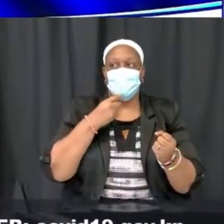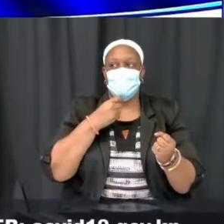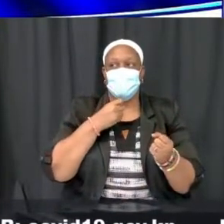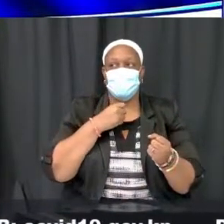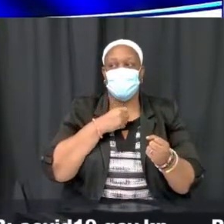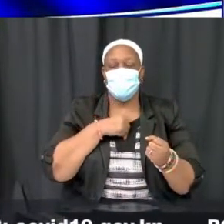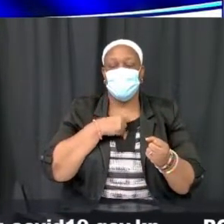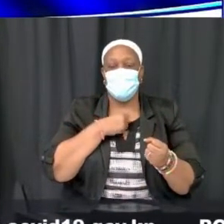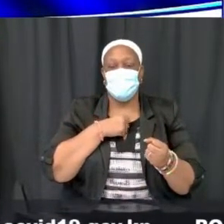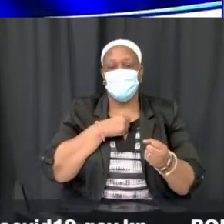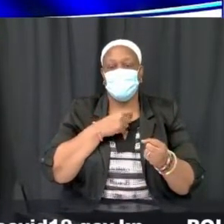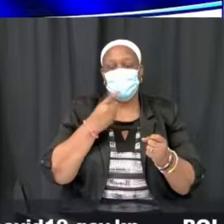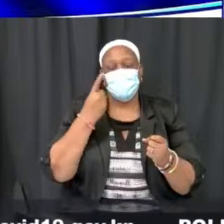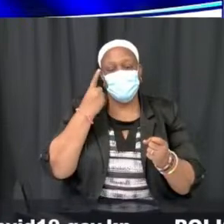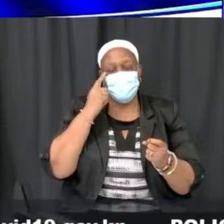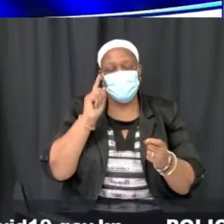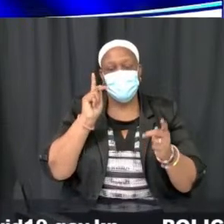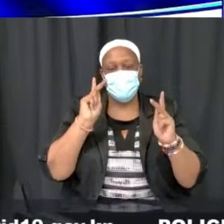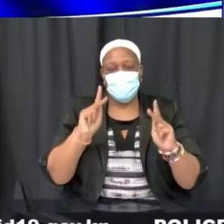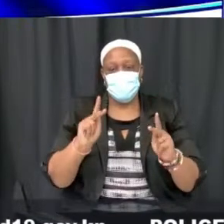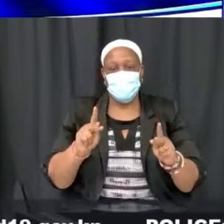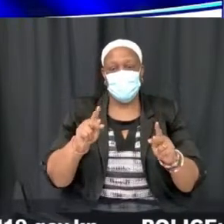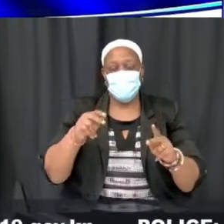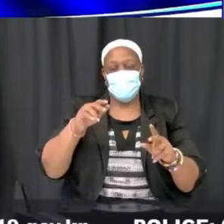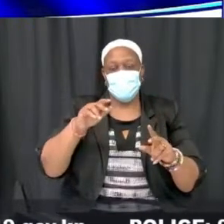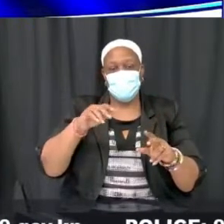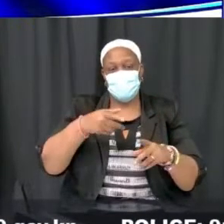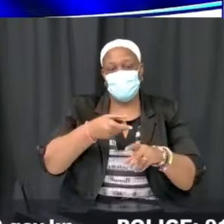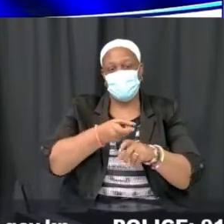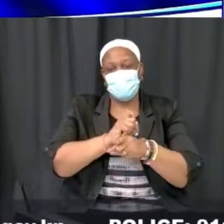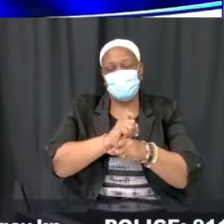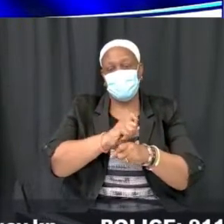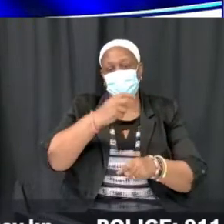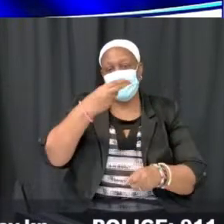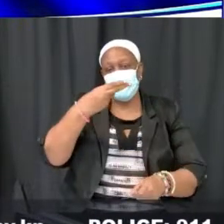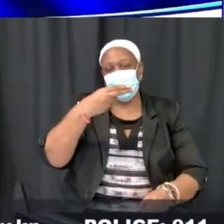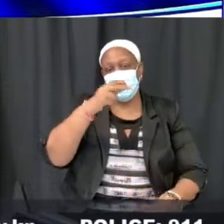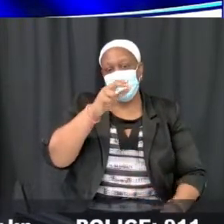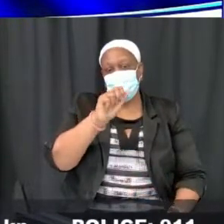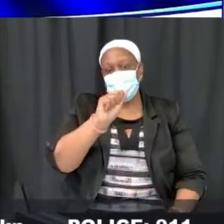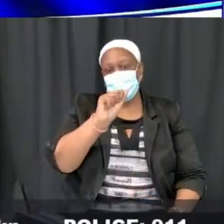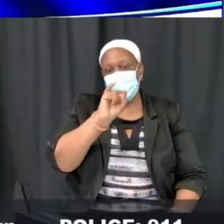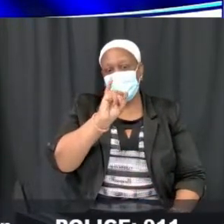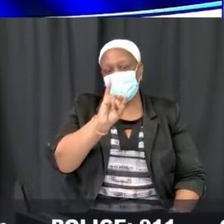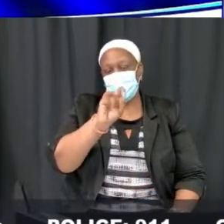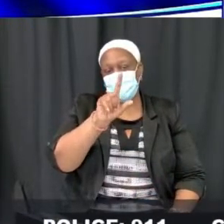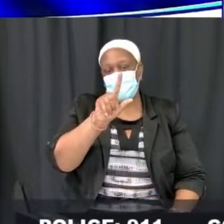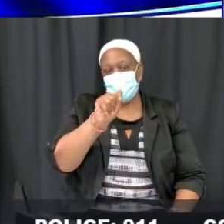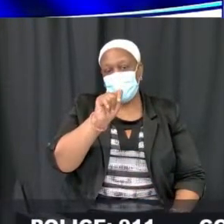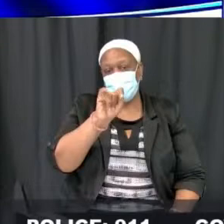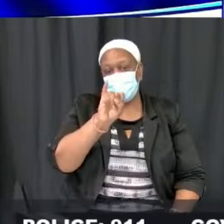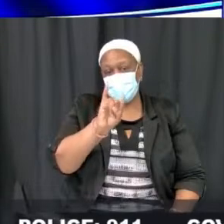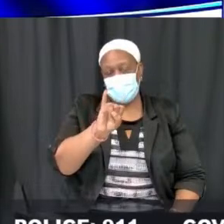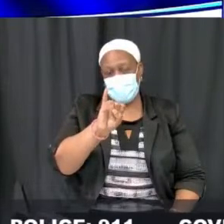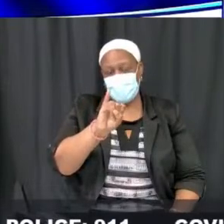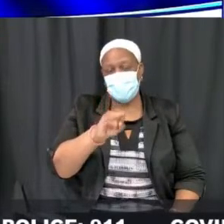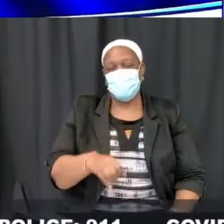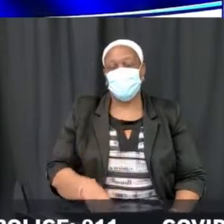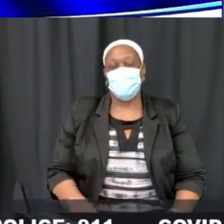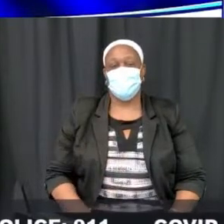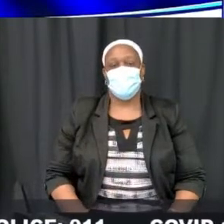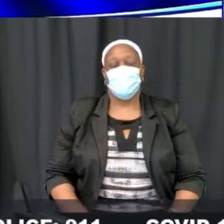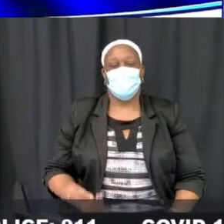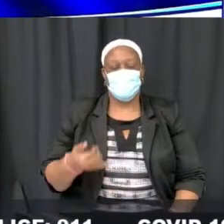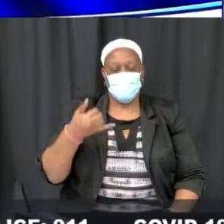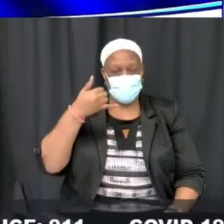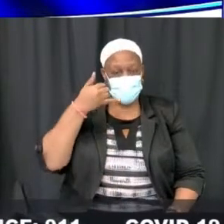Nevis Haitian Association, and to let you know that we stand with you and your people as you go through your time of